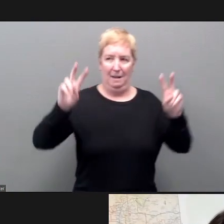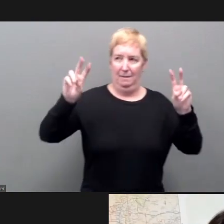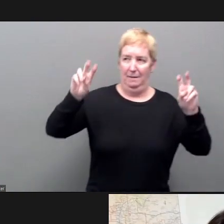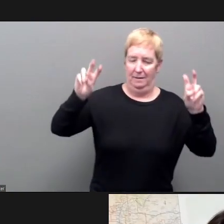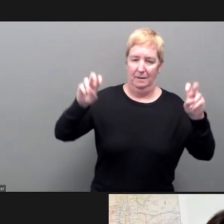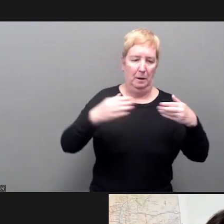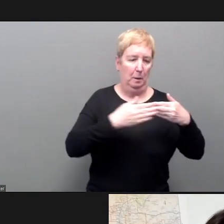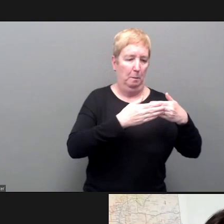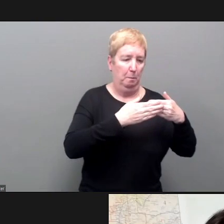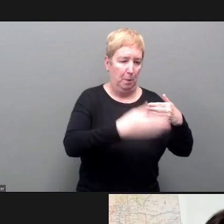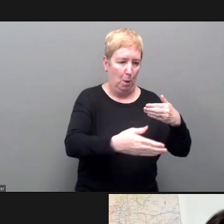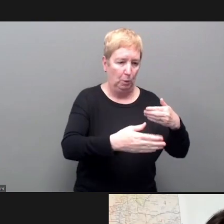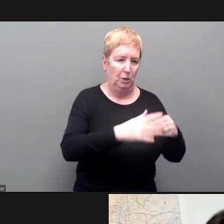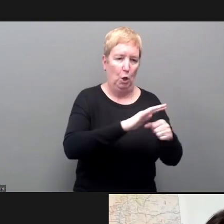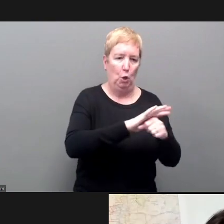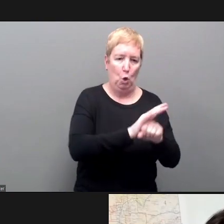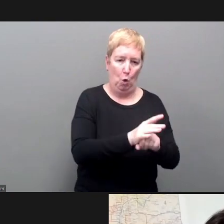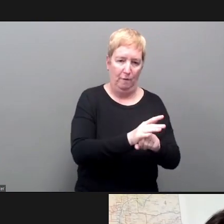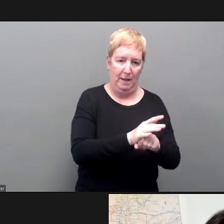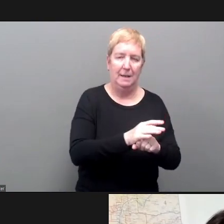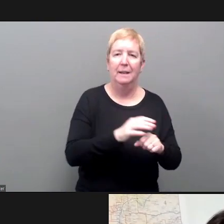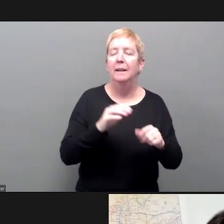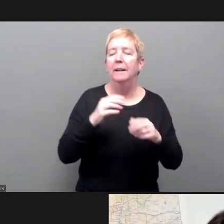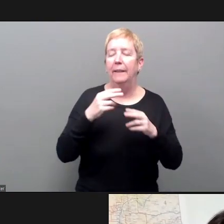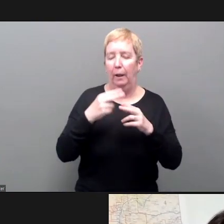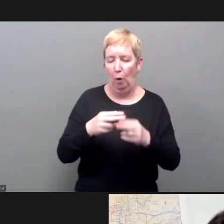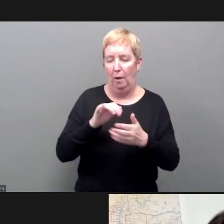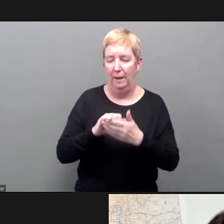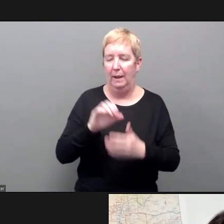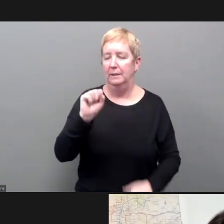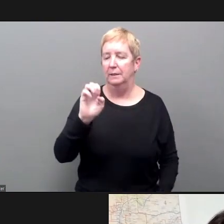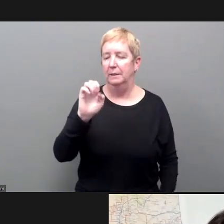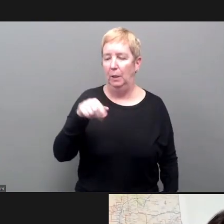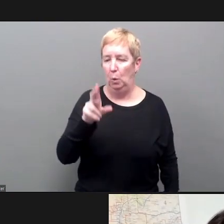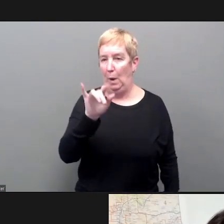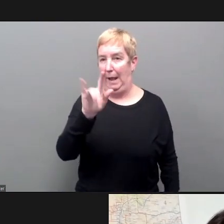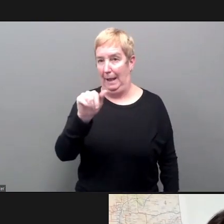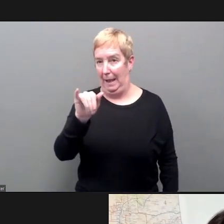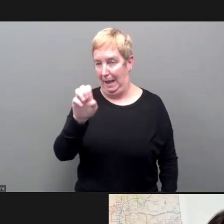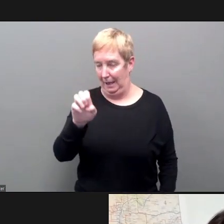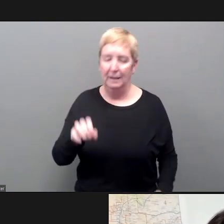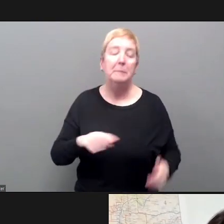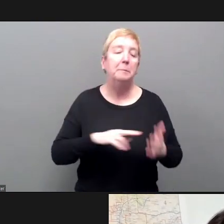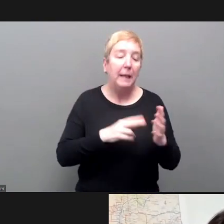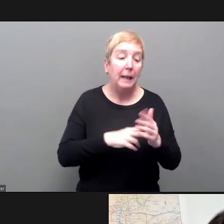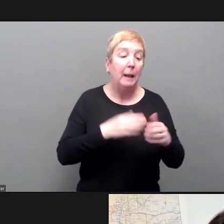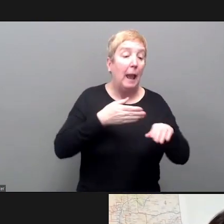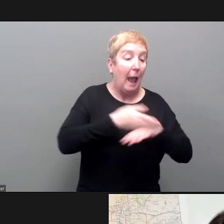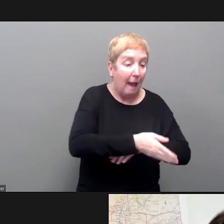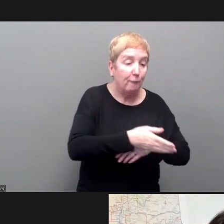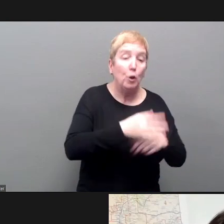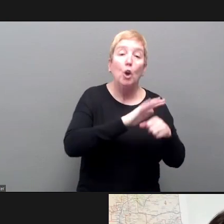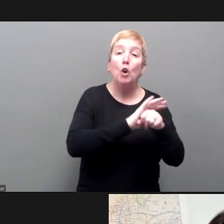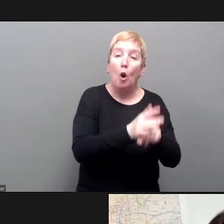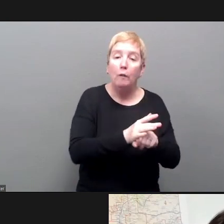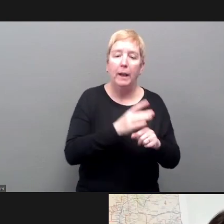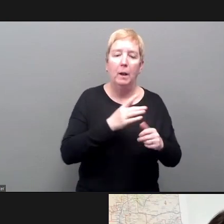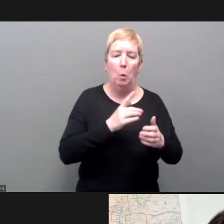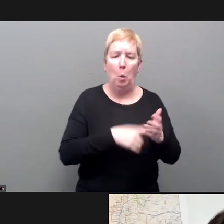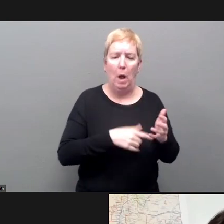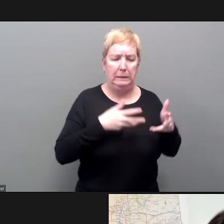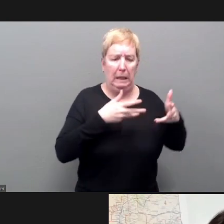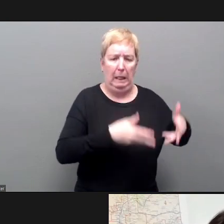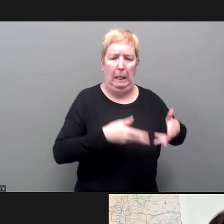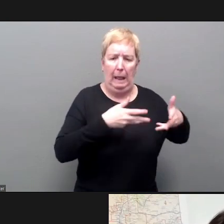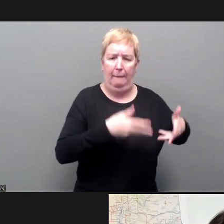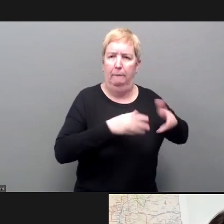post-COVID sequelae, which I think might be the new intermediate or temporary name, post-COVID sequelae, that I think it